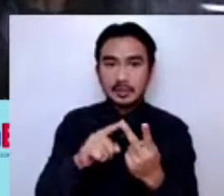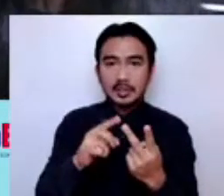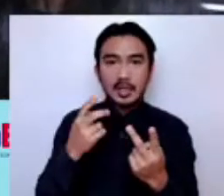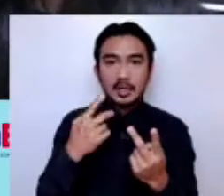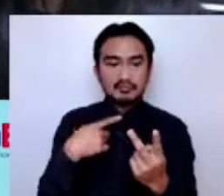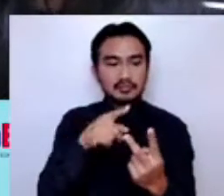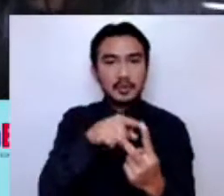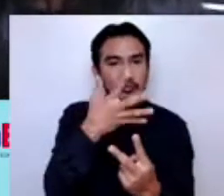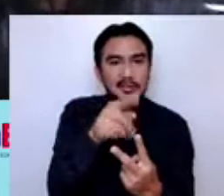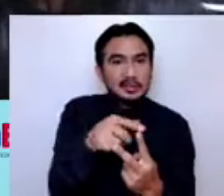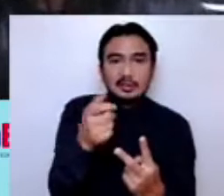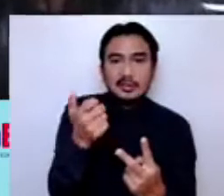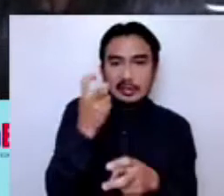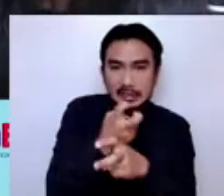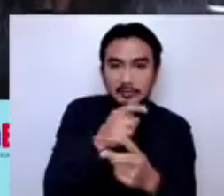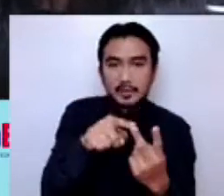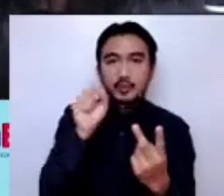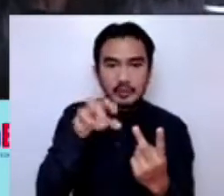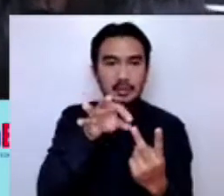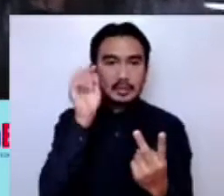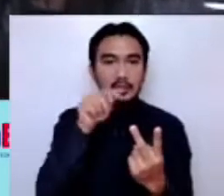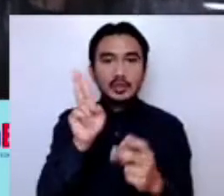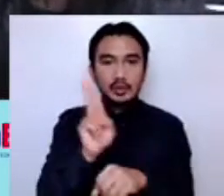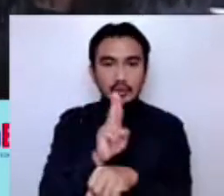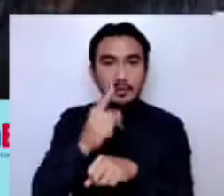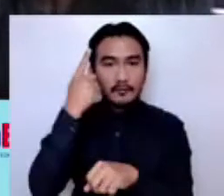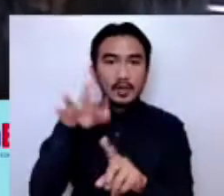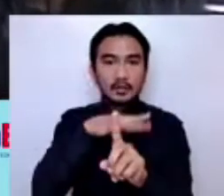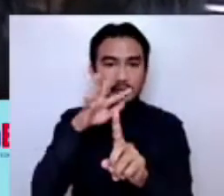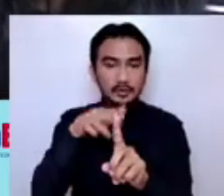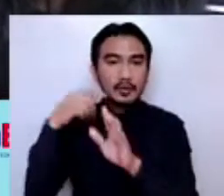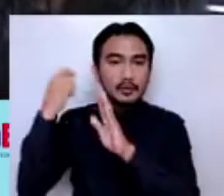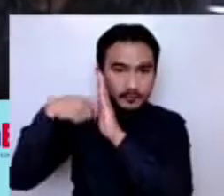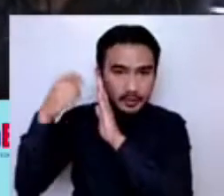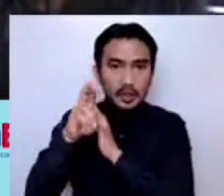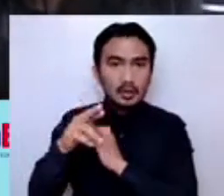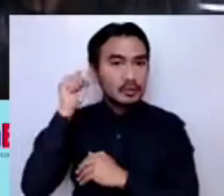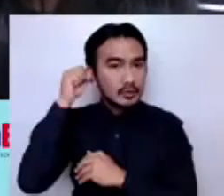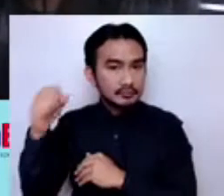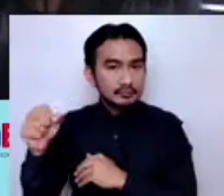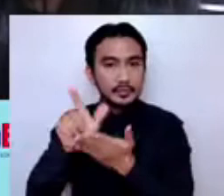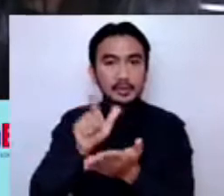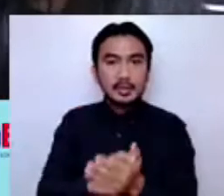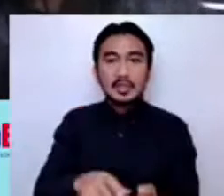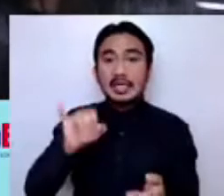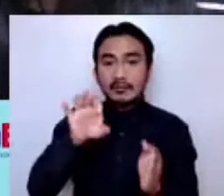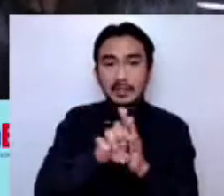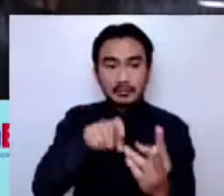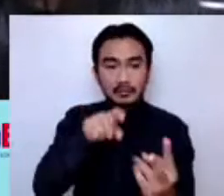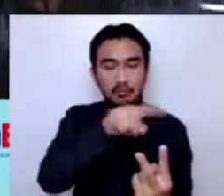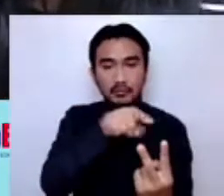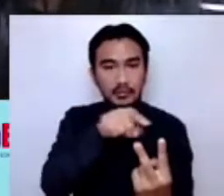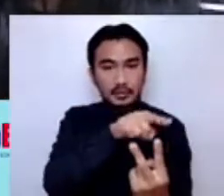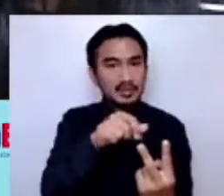take option 2, the observation of a video or audio lesson. If options 1 and 2 are neither